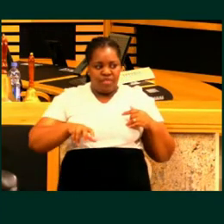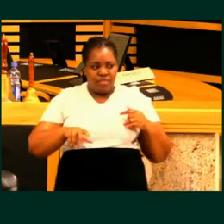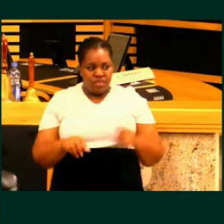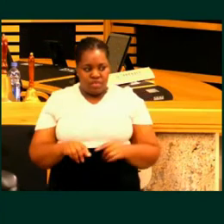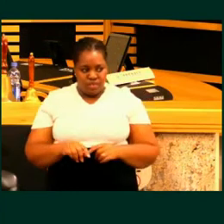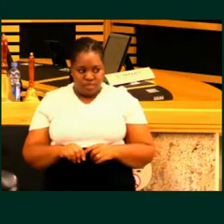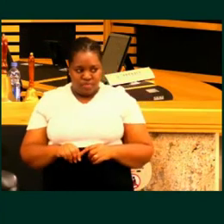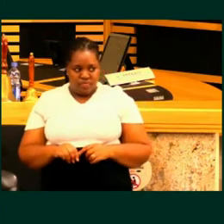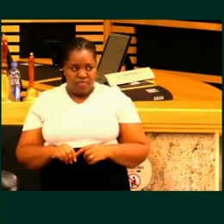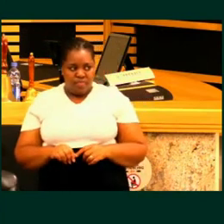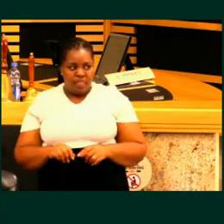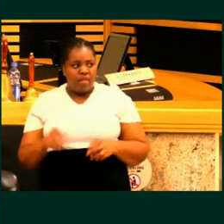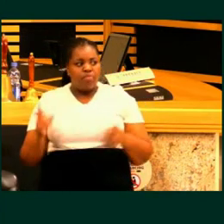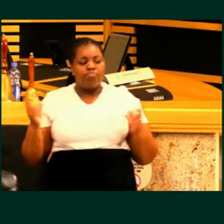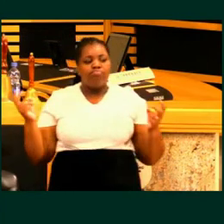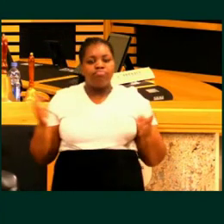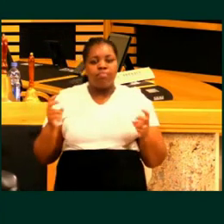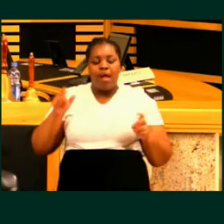for